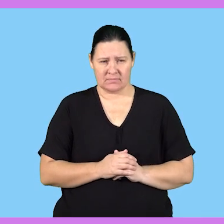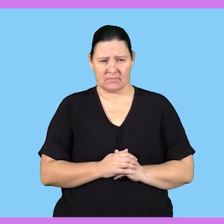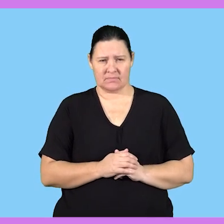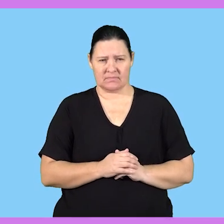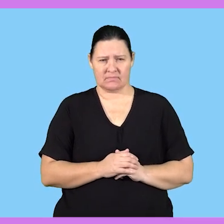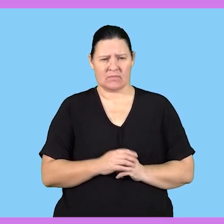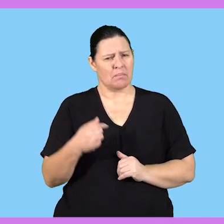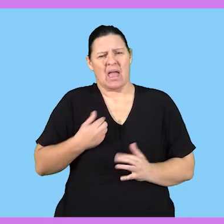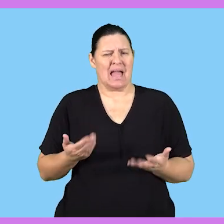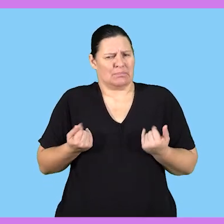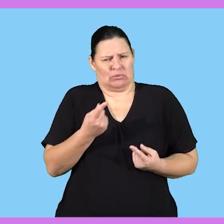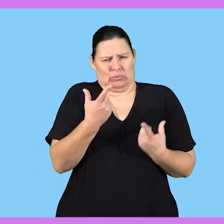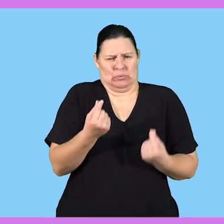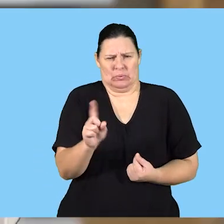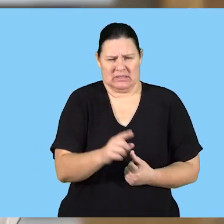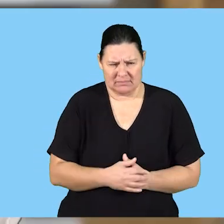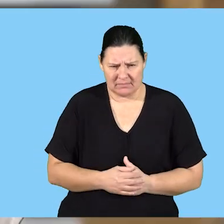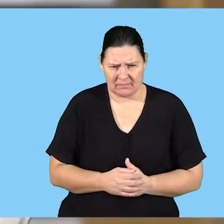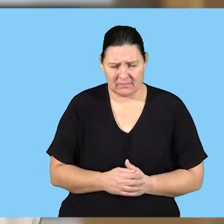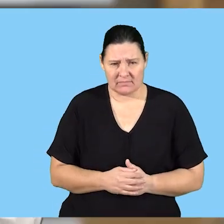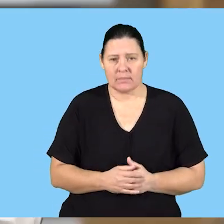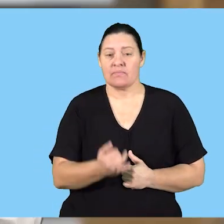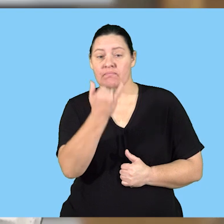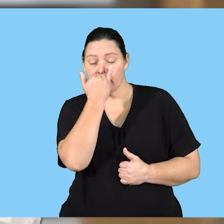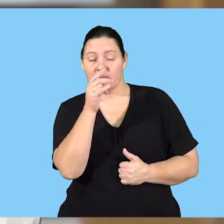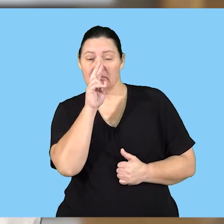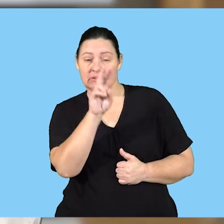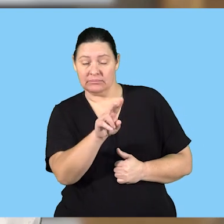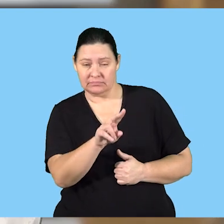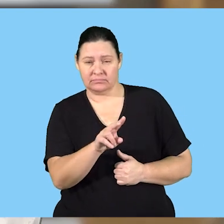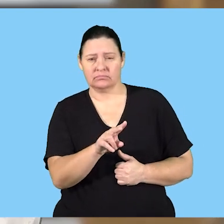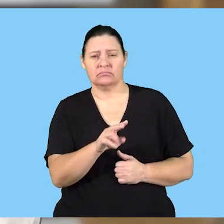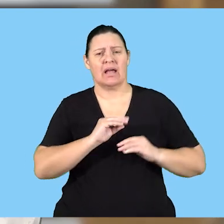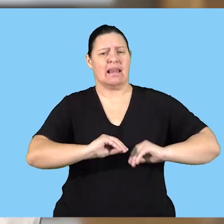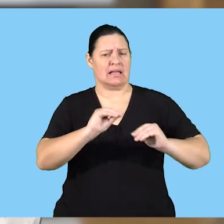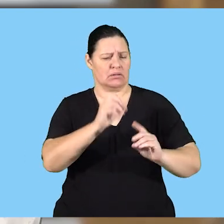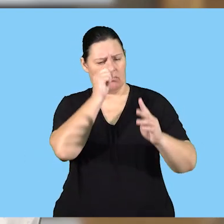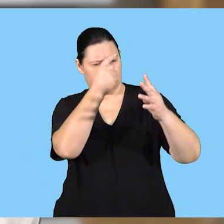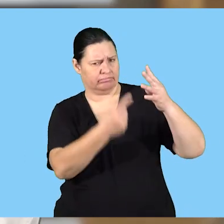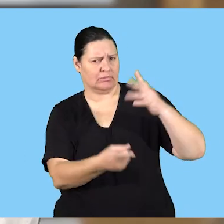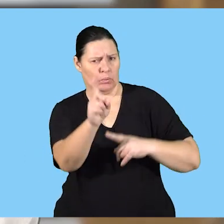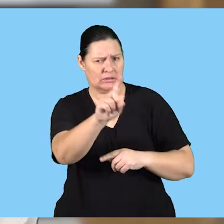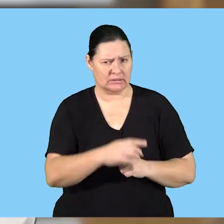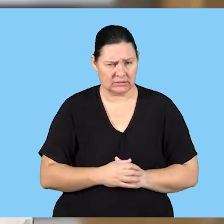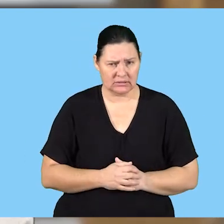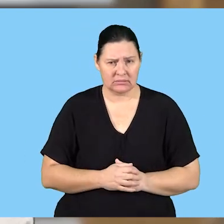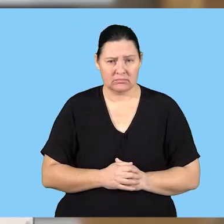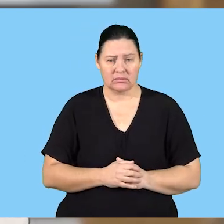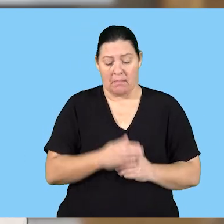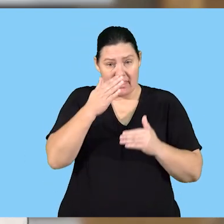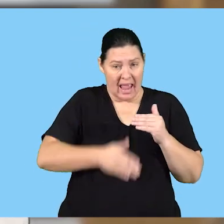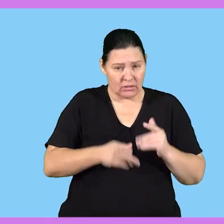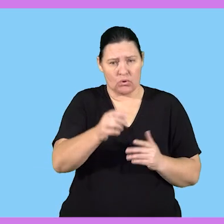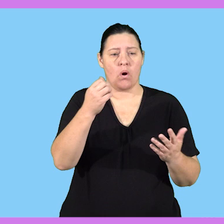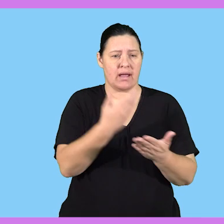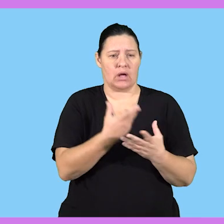what do I expect of you today? Let's quickly look at our lesson objectives. So by the end of this lesson, you should